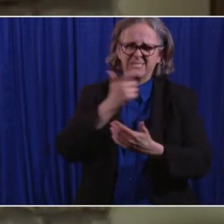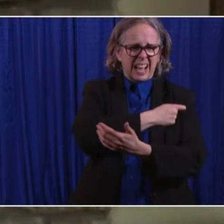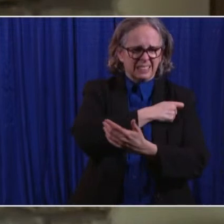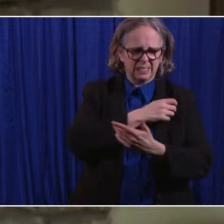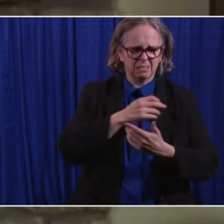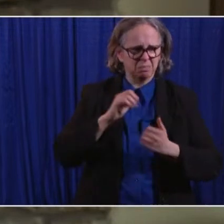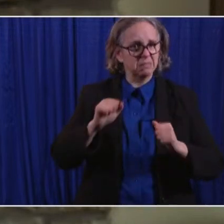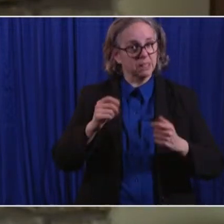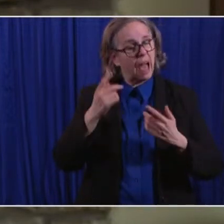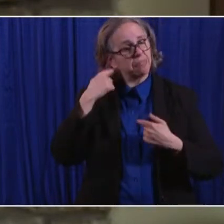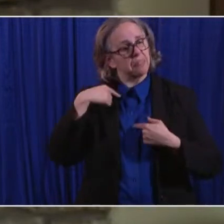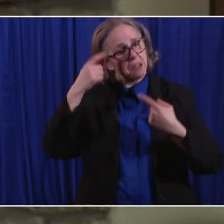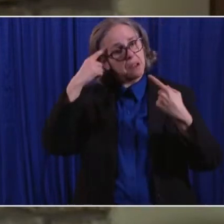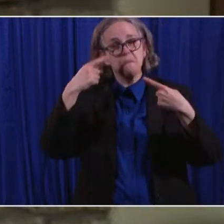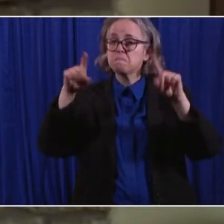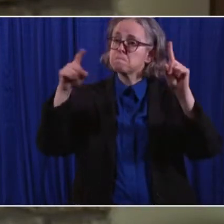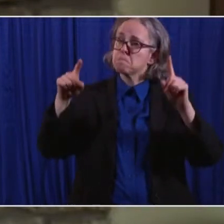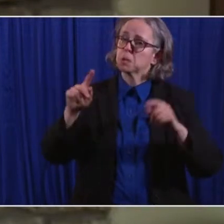tool.